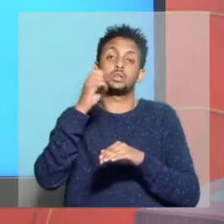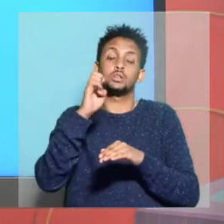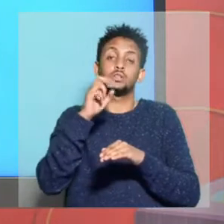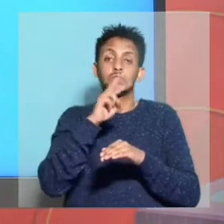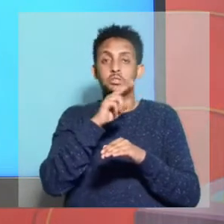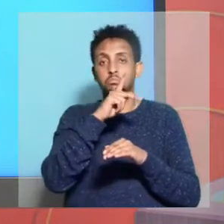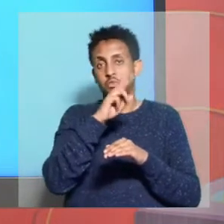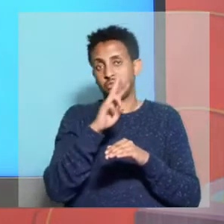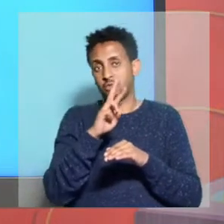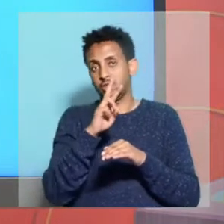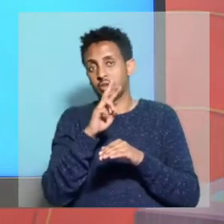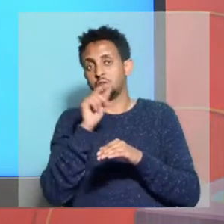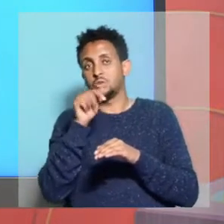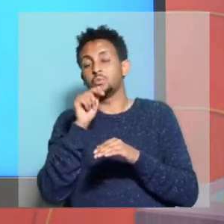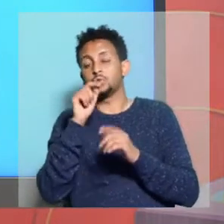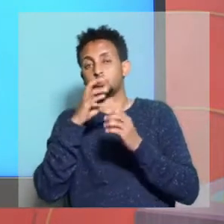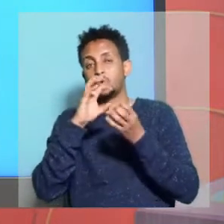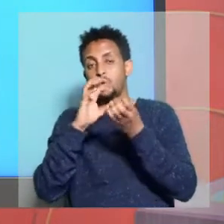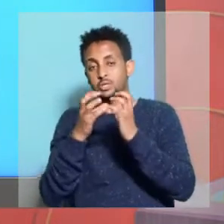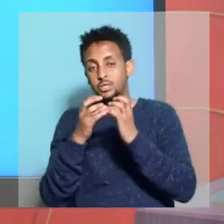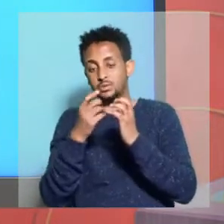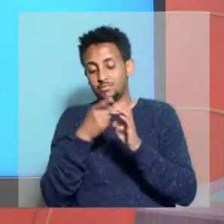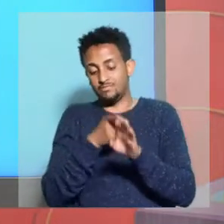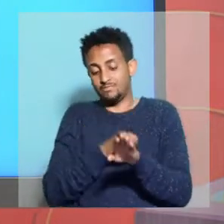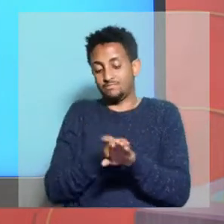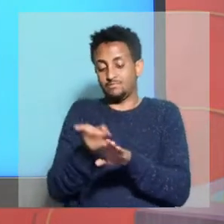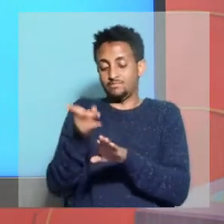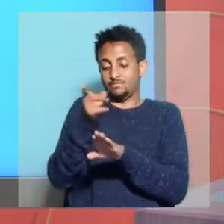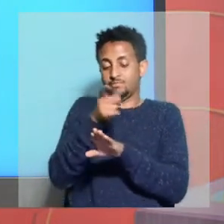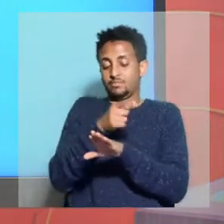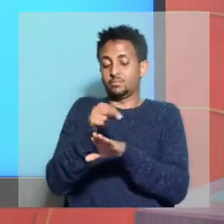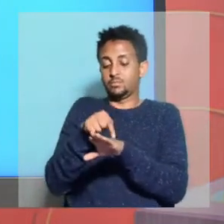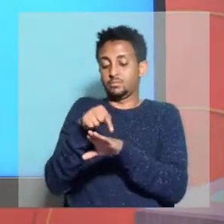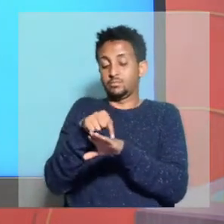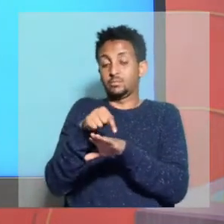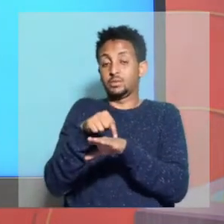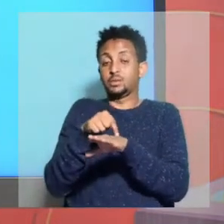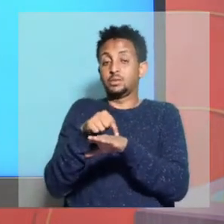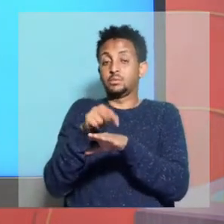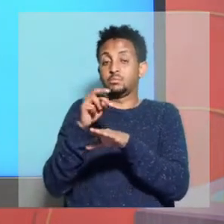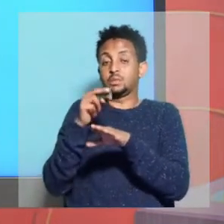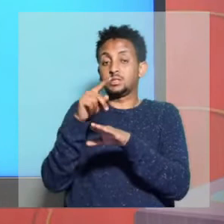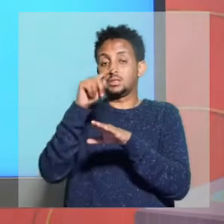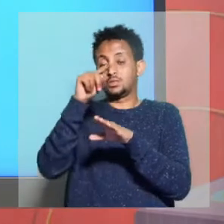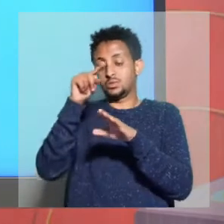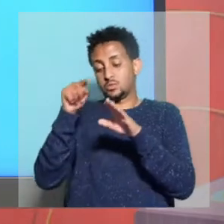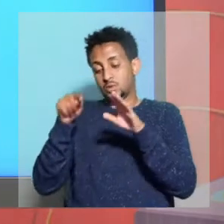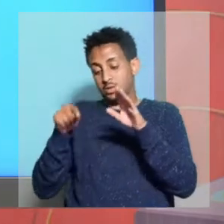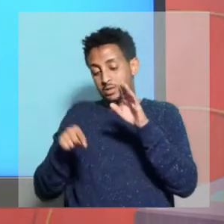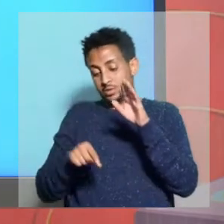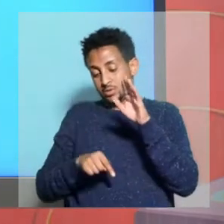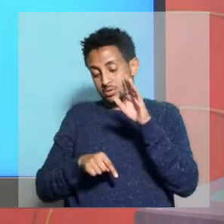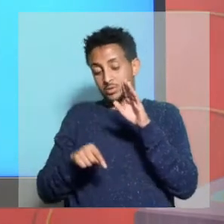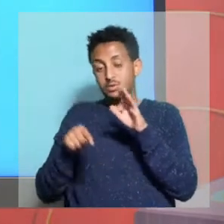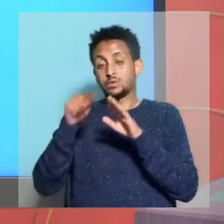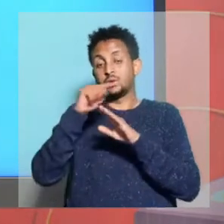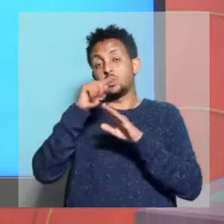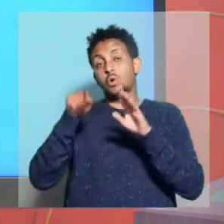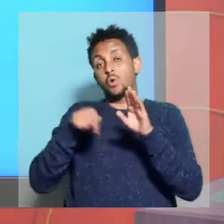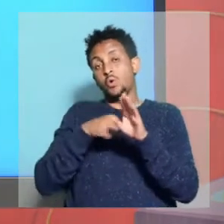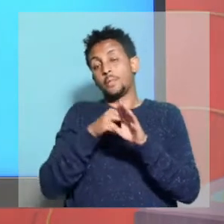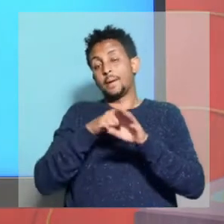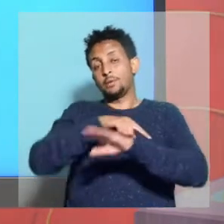a pivotal point. This object tends to act on this direction, meaning it tends to